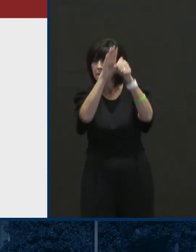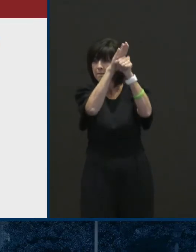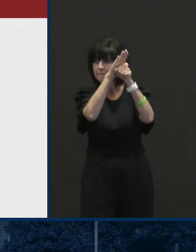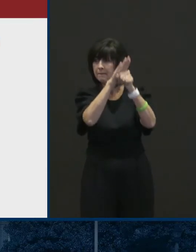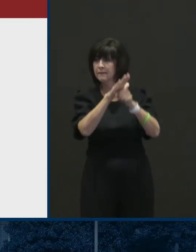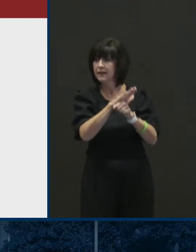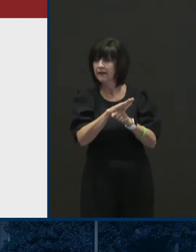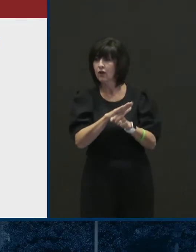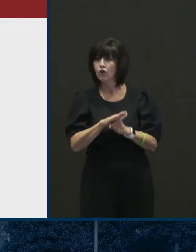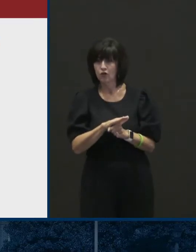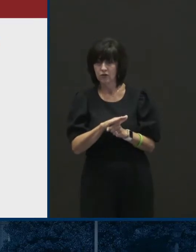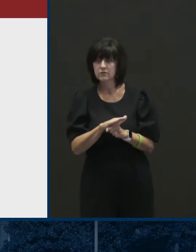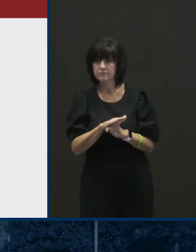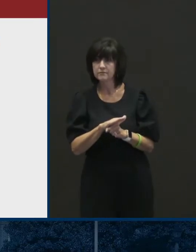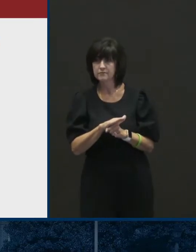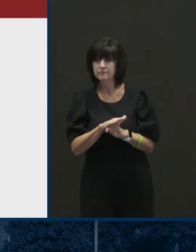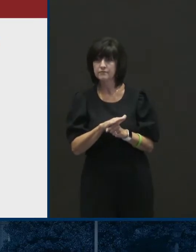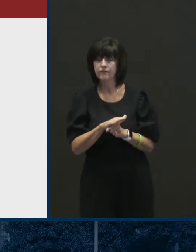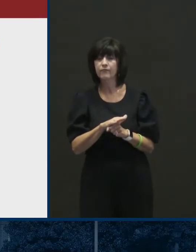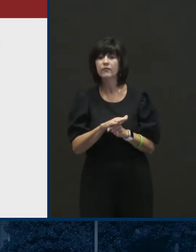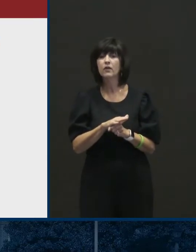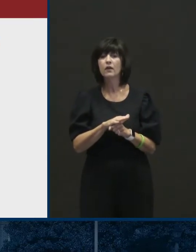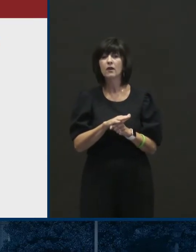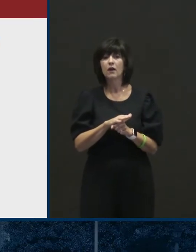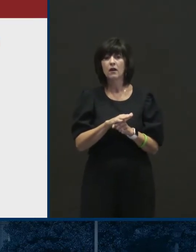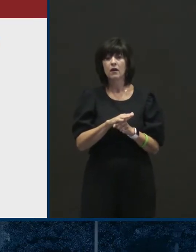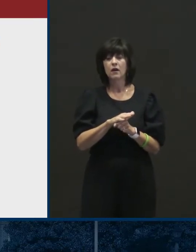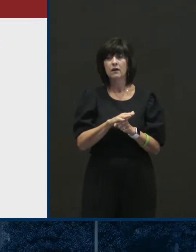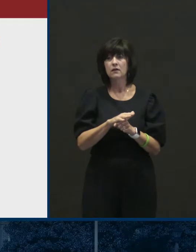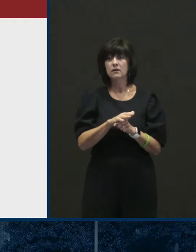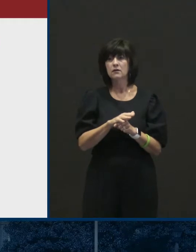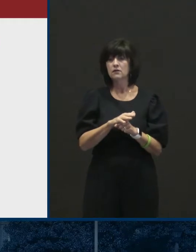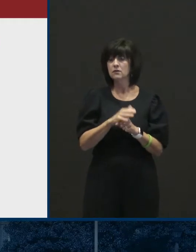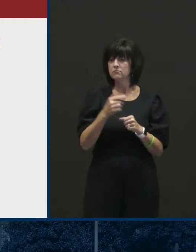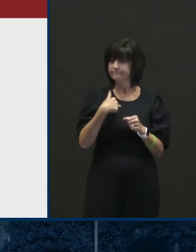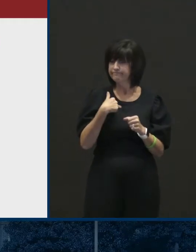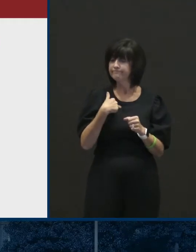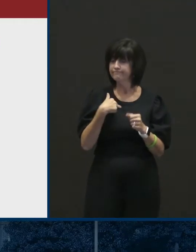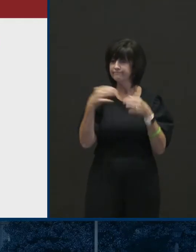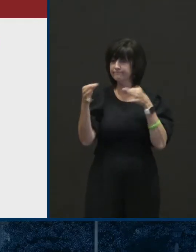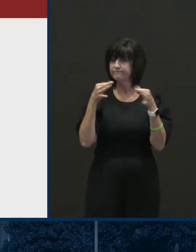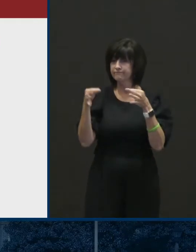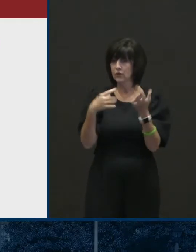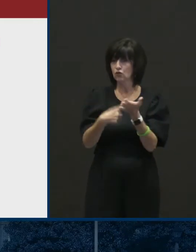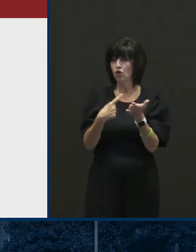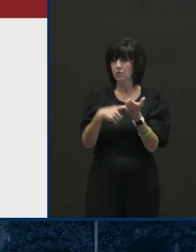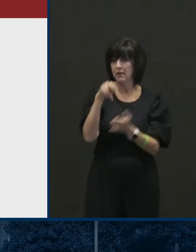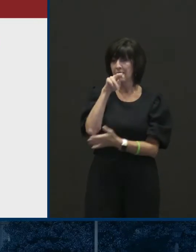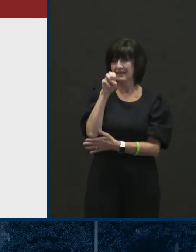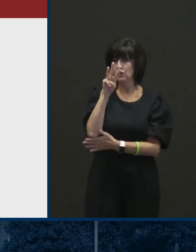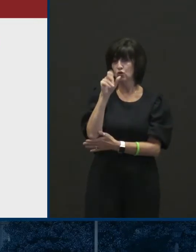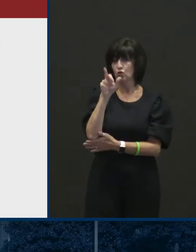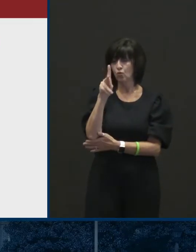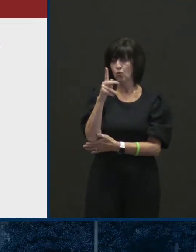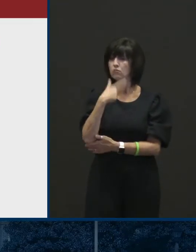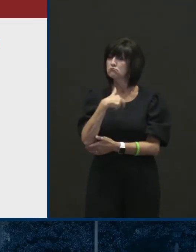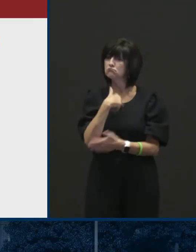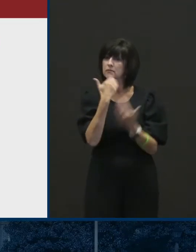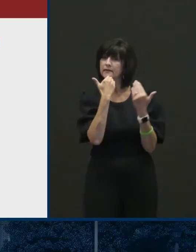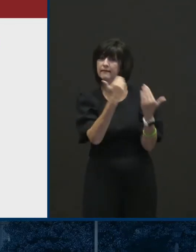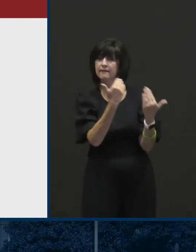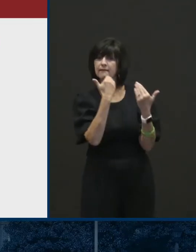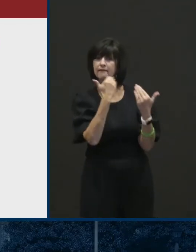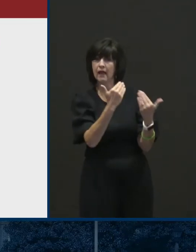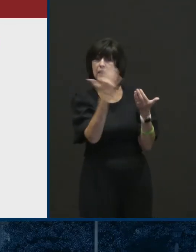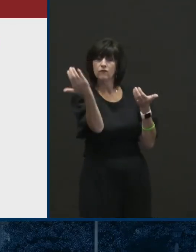higher increases in comparison to other areas. We've talked a lot about Newark and are really grateful for the partnership